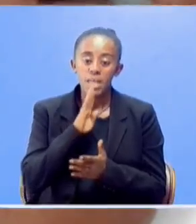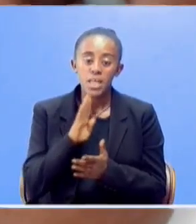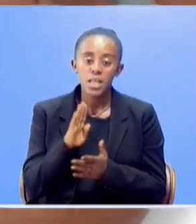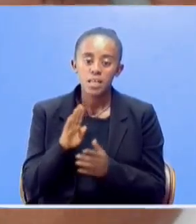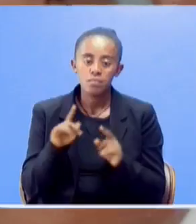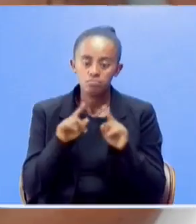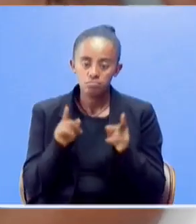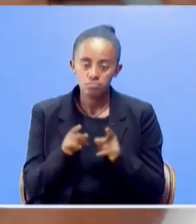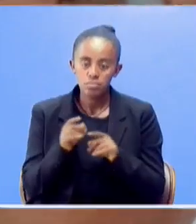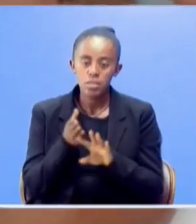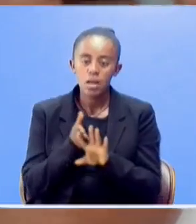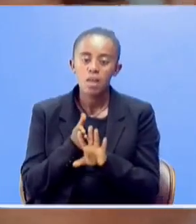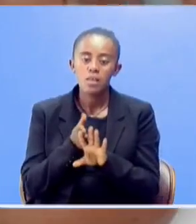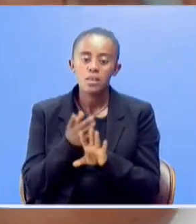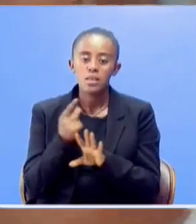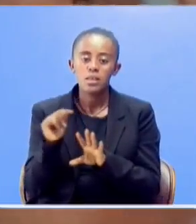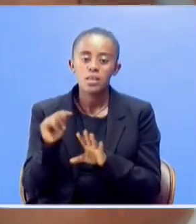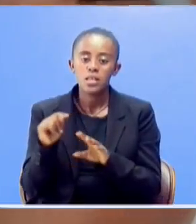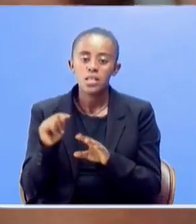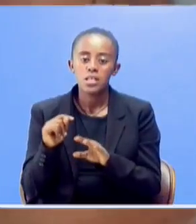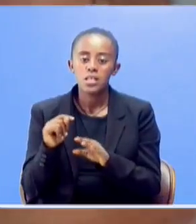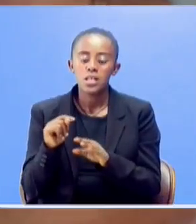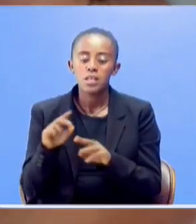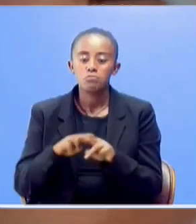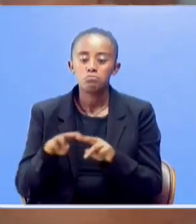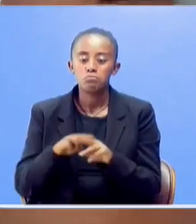at the station.